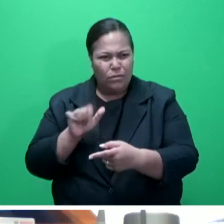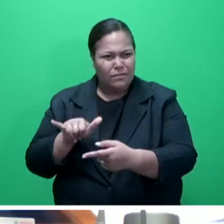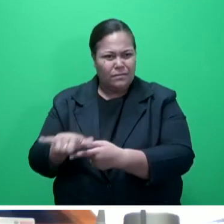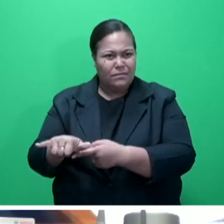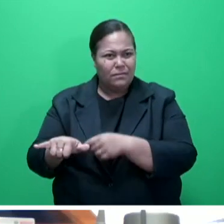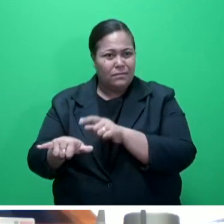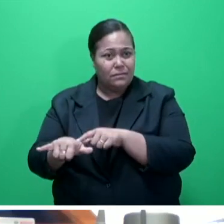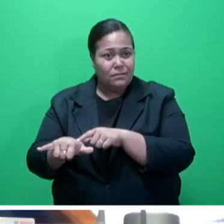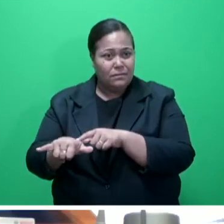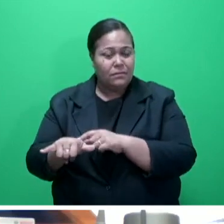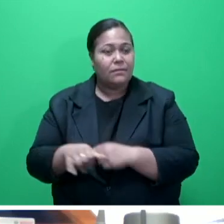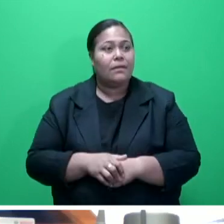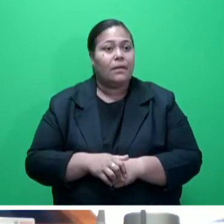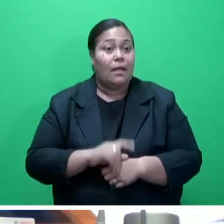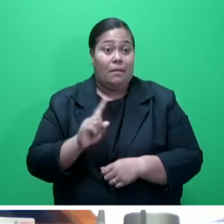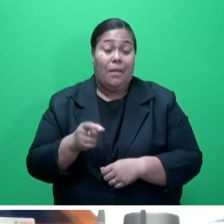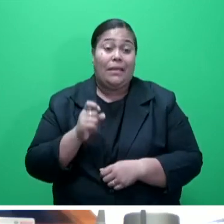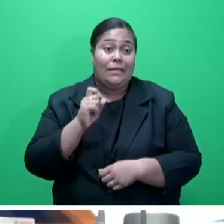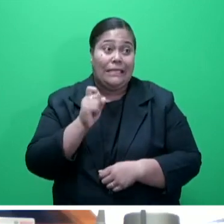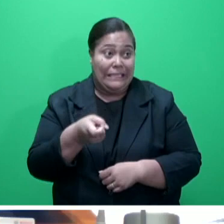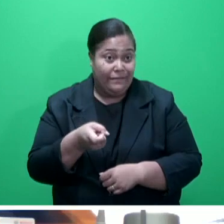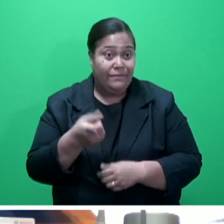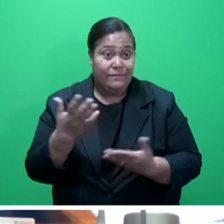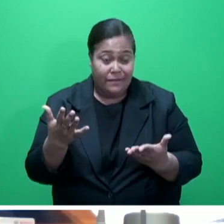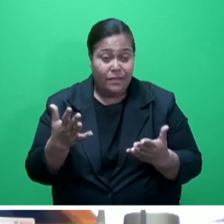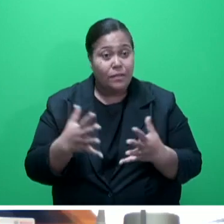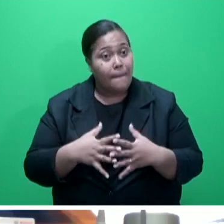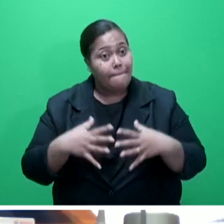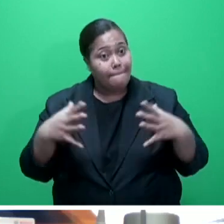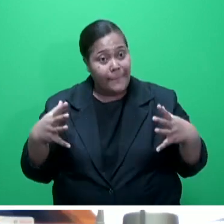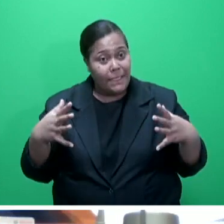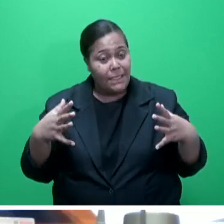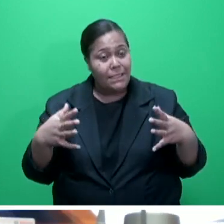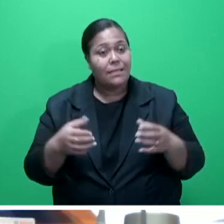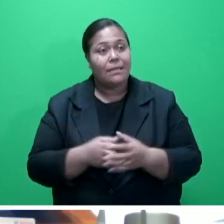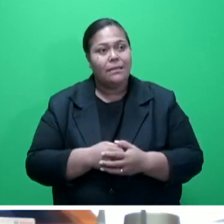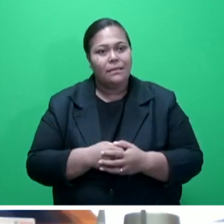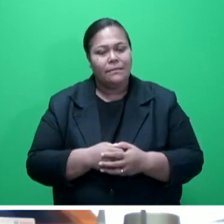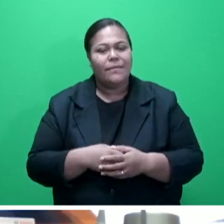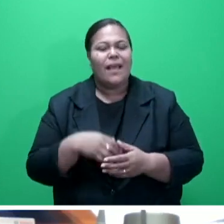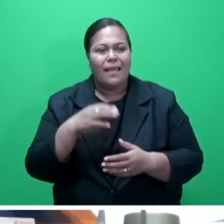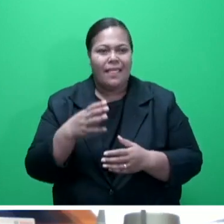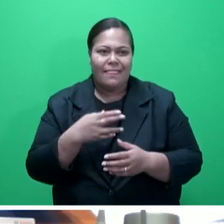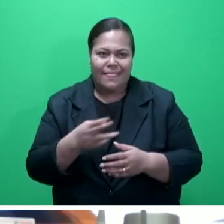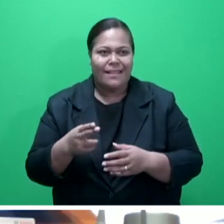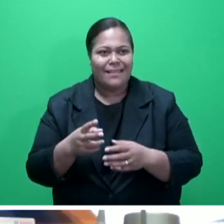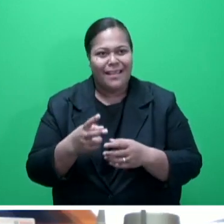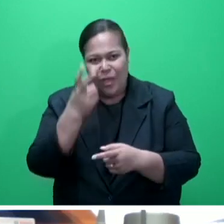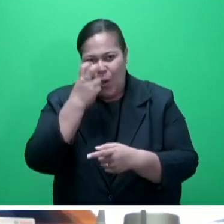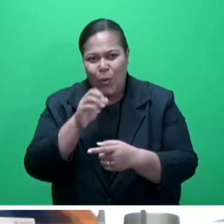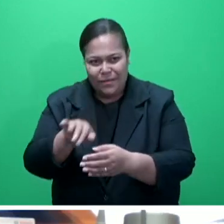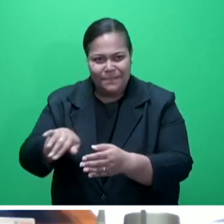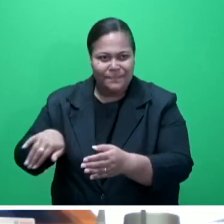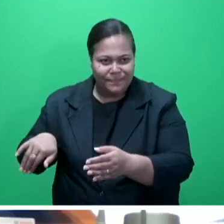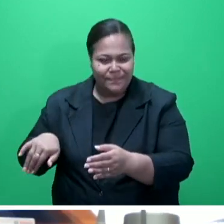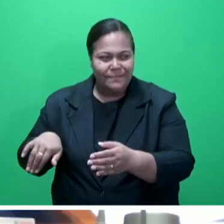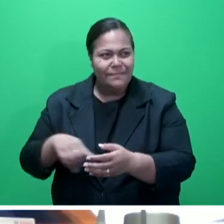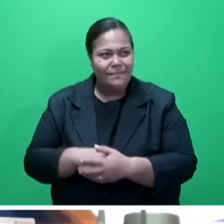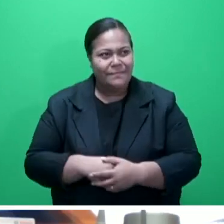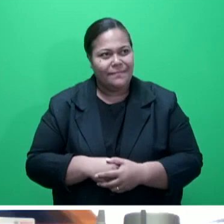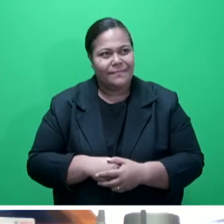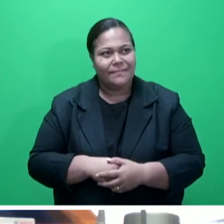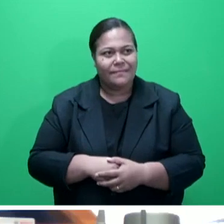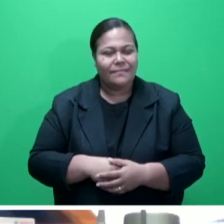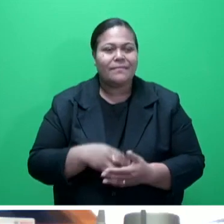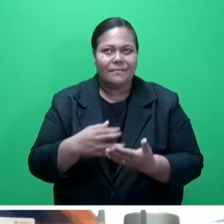But if, God willing, the MAXs come online, then the 737s go away, and the MAXs come online, which has actually about a 15%